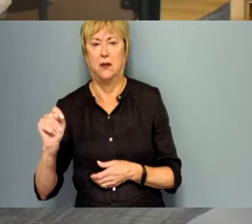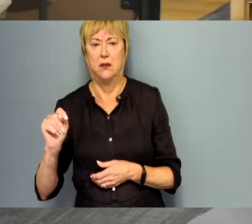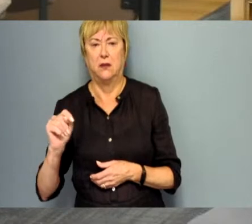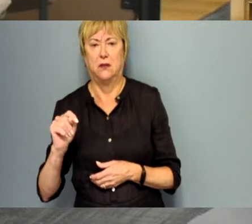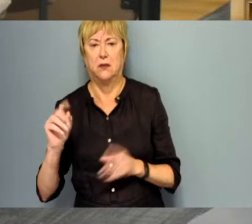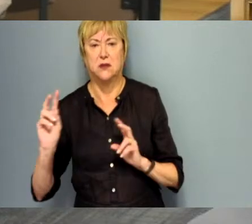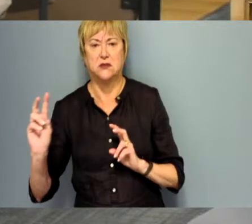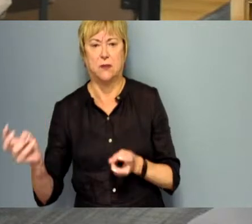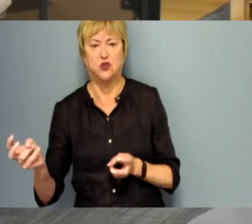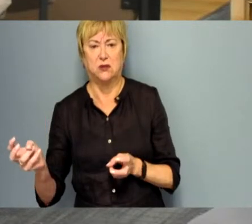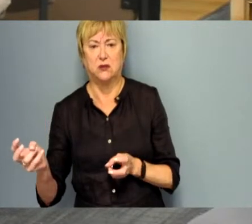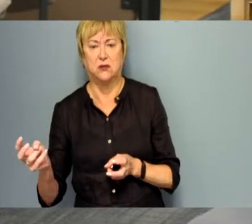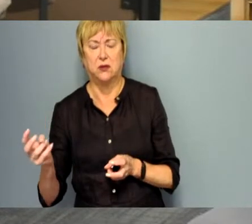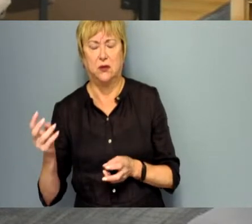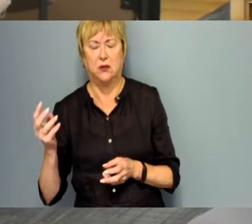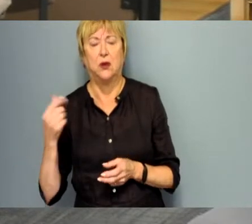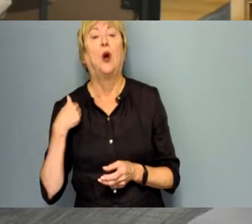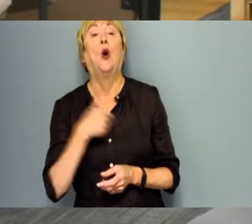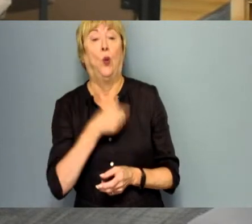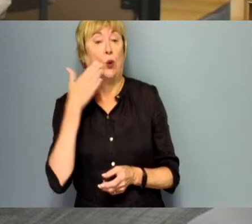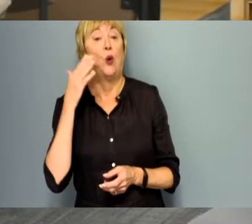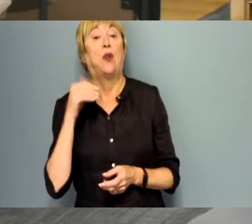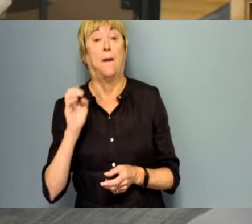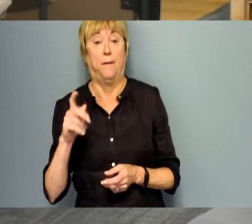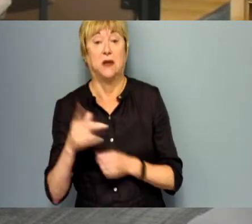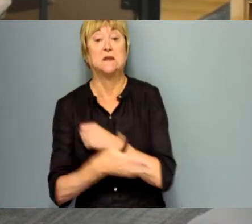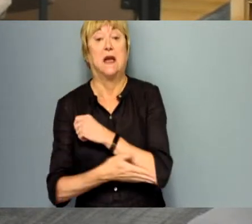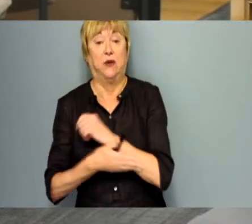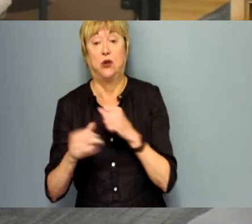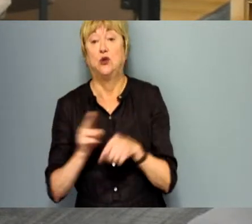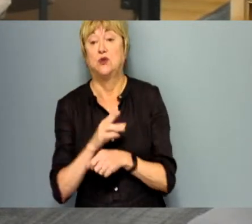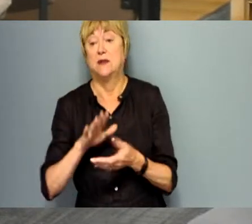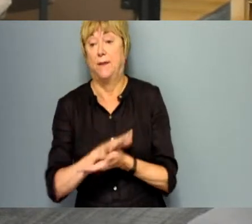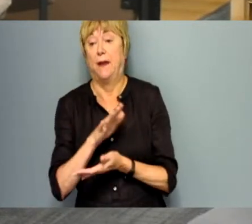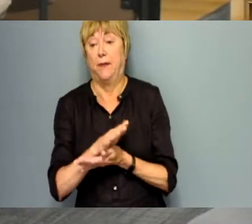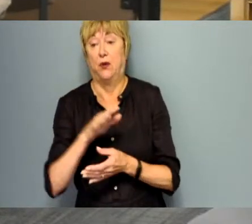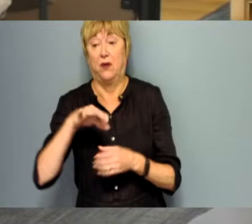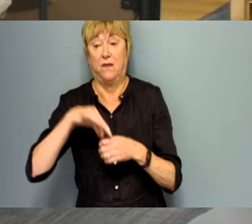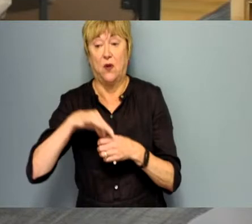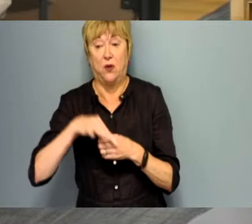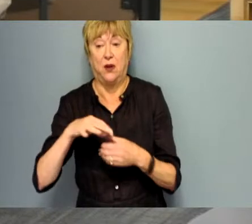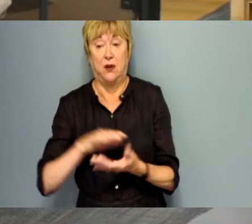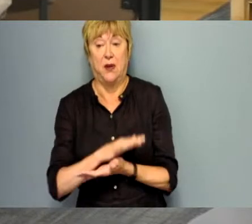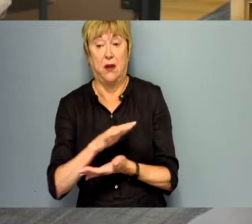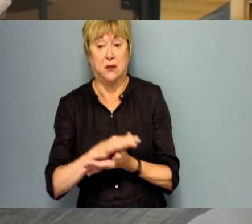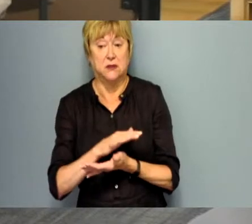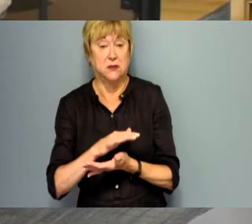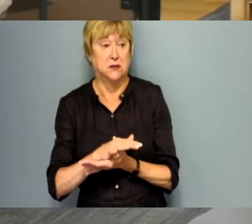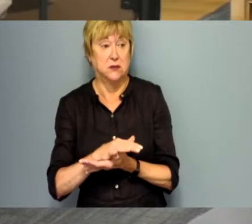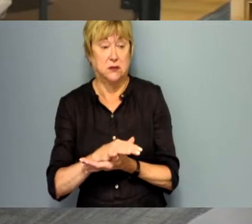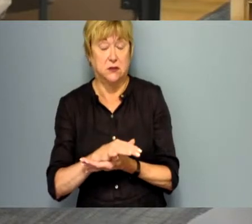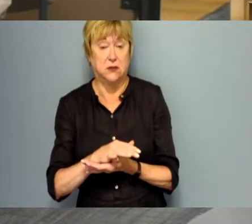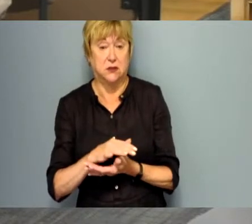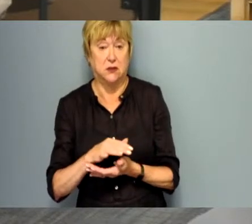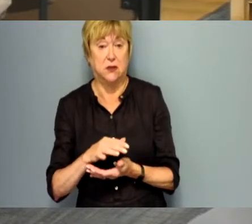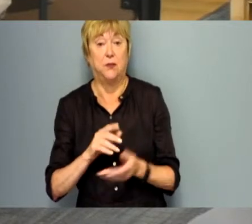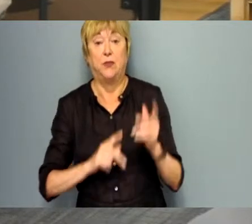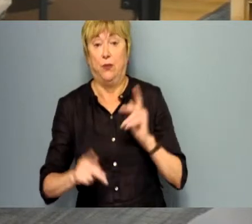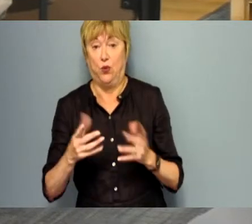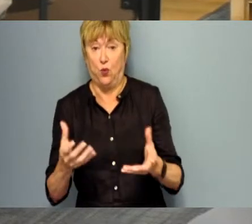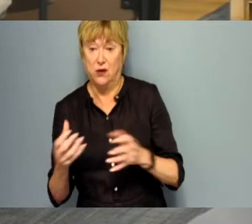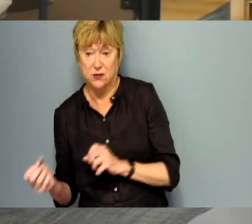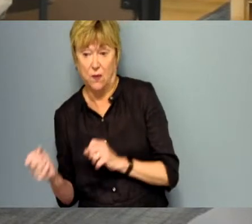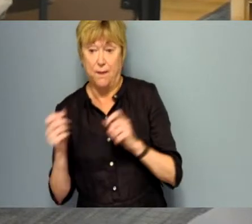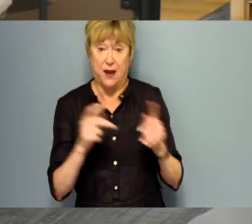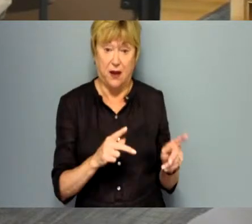subject. We know that Bucks County uses paper ballots. Those of us who talk about going back to paper ballots